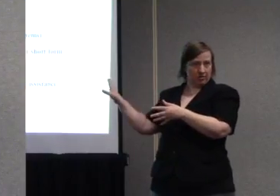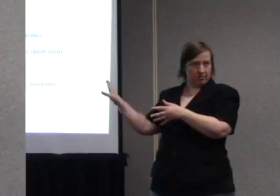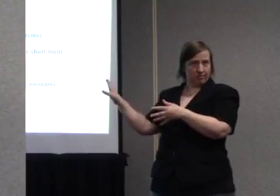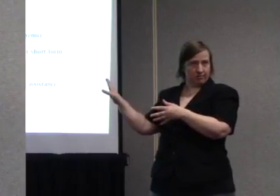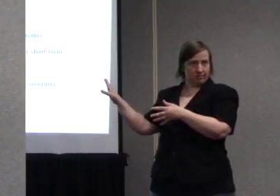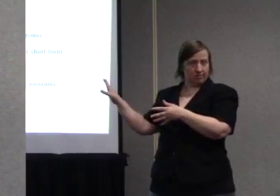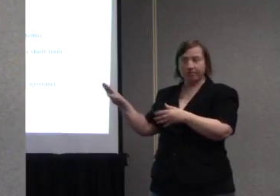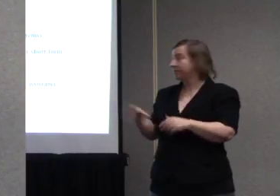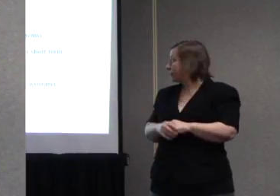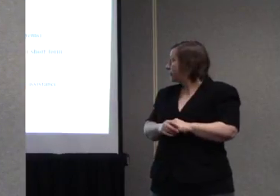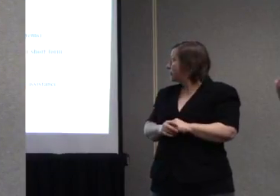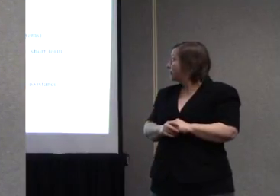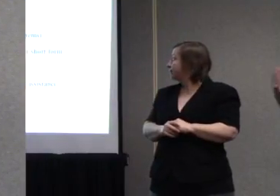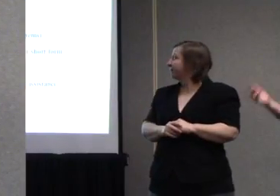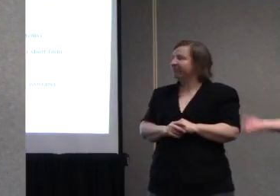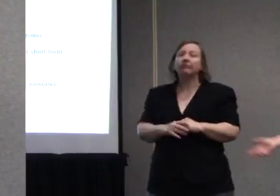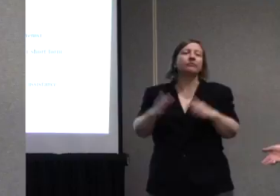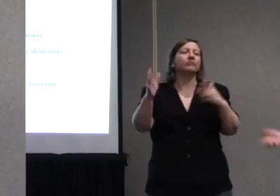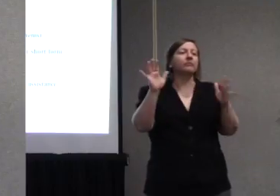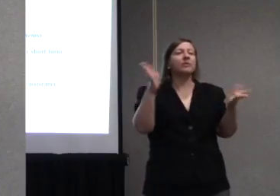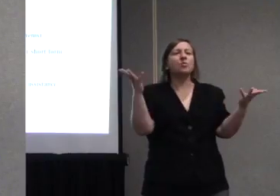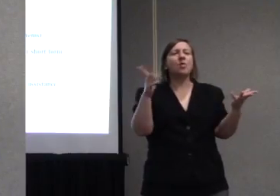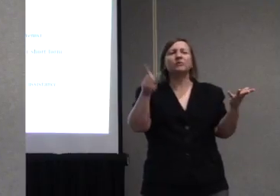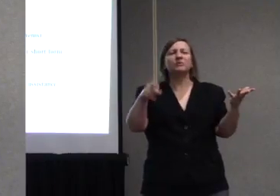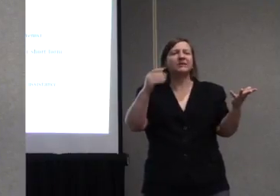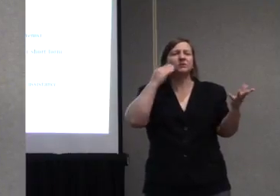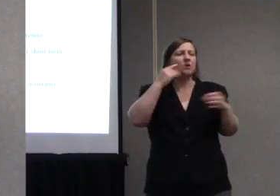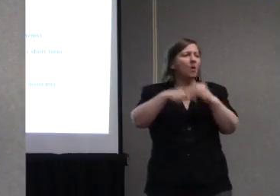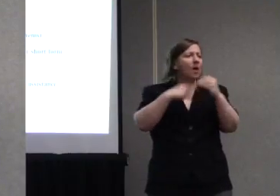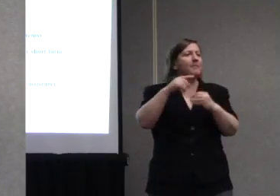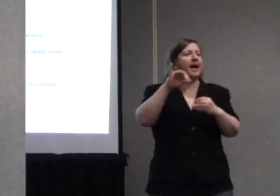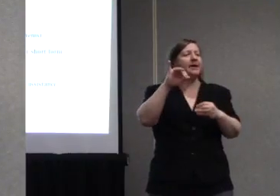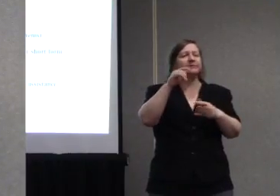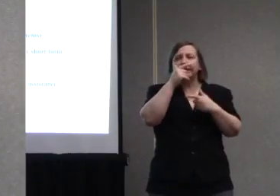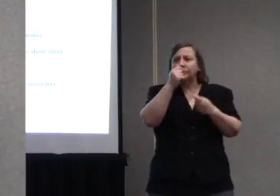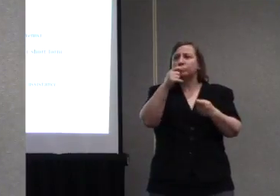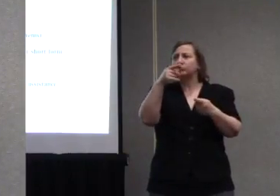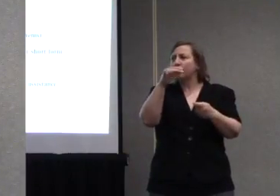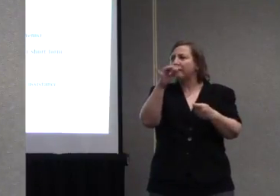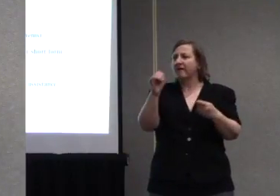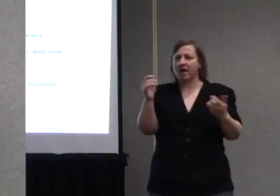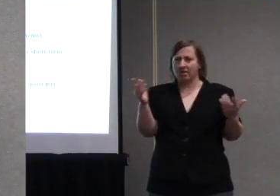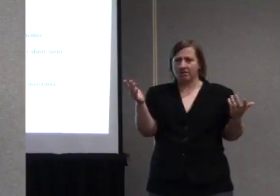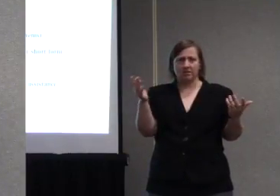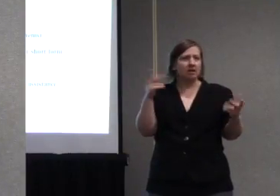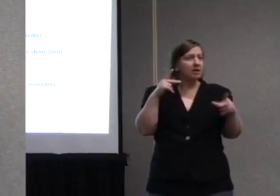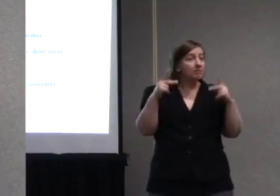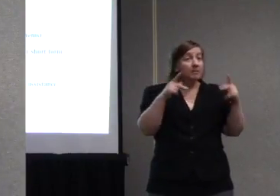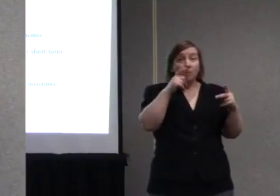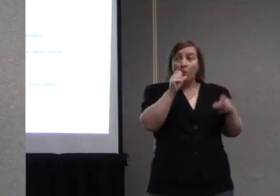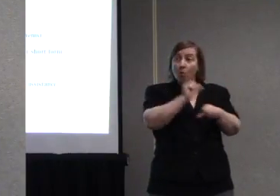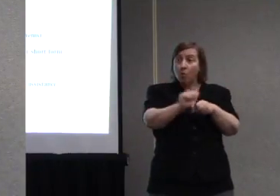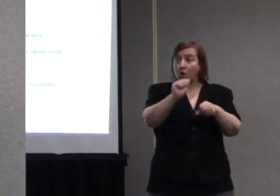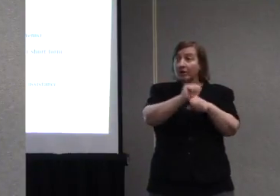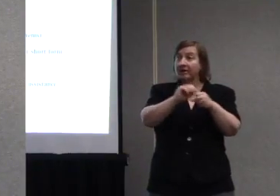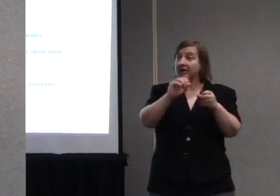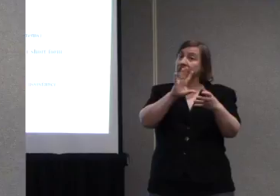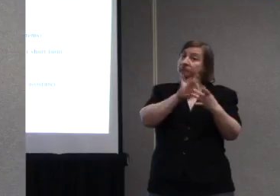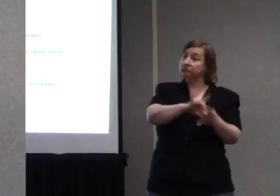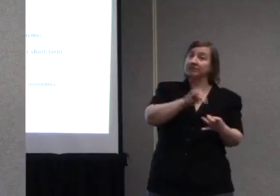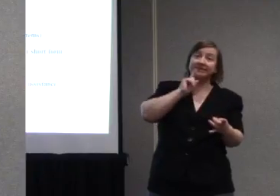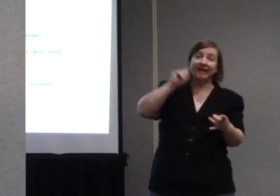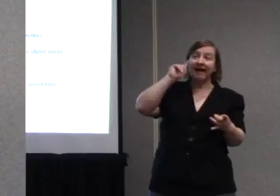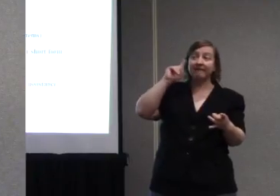60-item software version. Here's some stuff you need to know about the Interest Profiler. Here's the reason people who